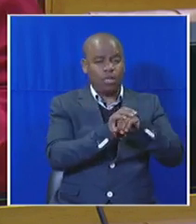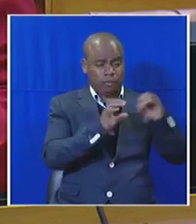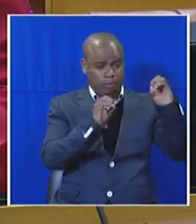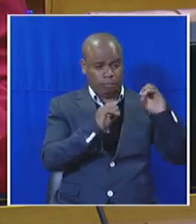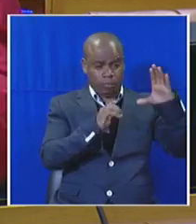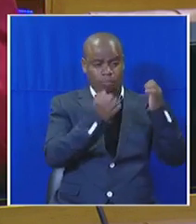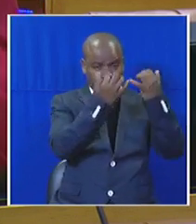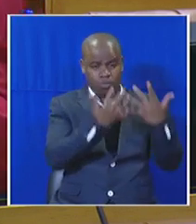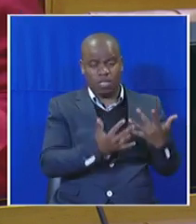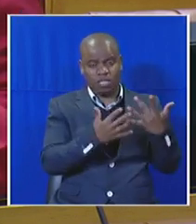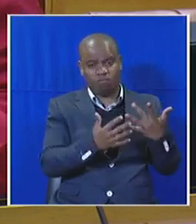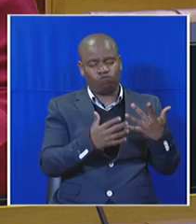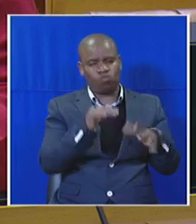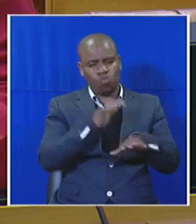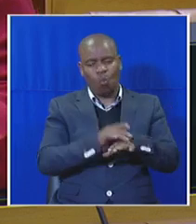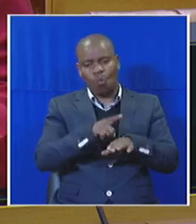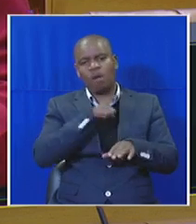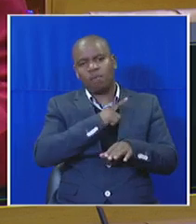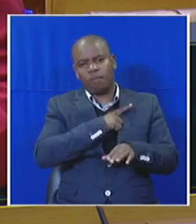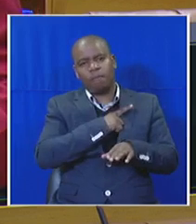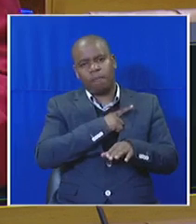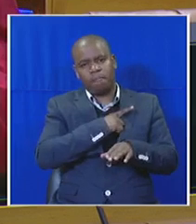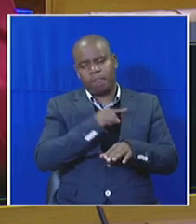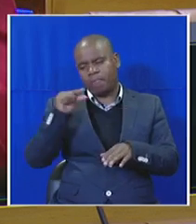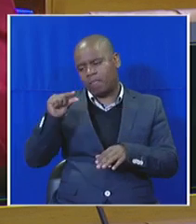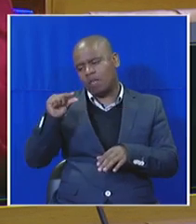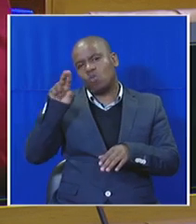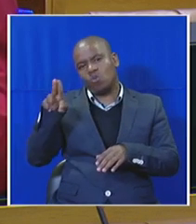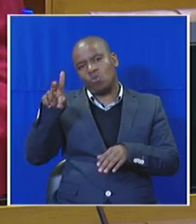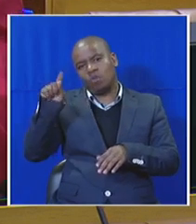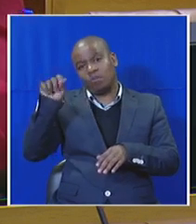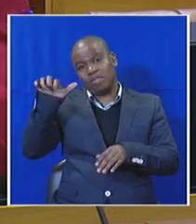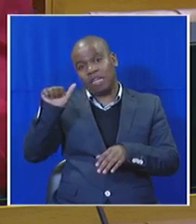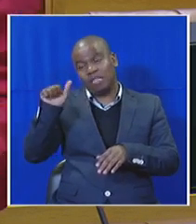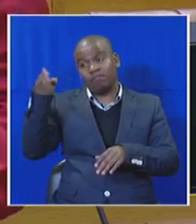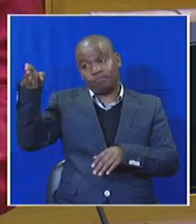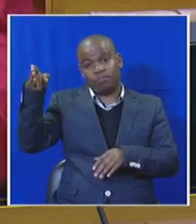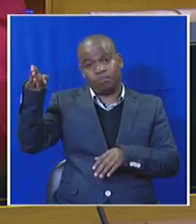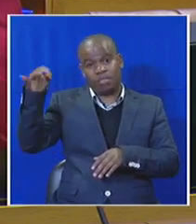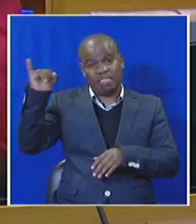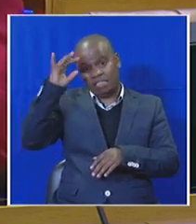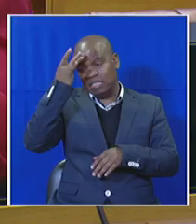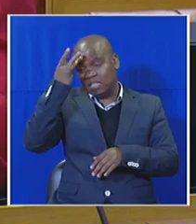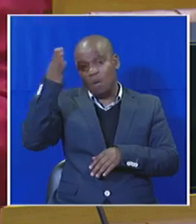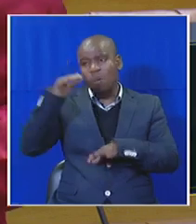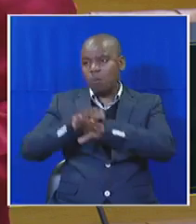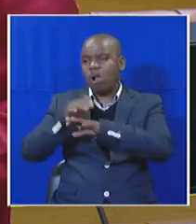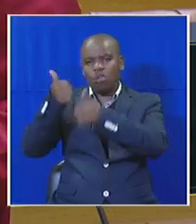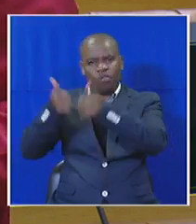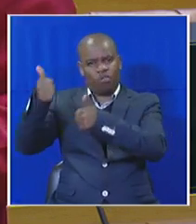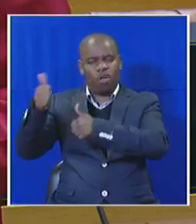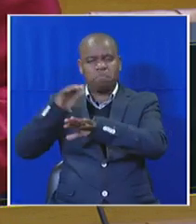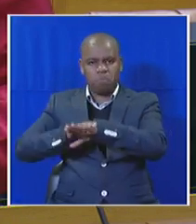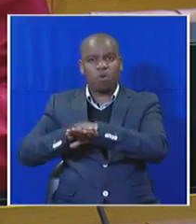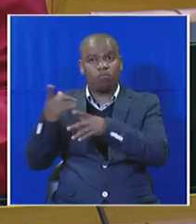nuclear procurement because your friends, the Gupta's parent companies in India, disguised in directorship and holdership in South